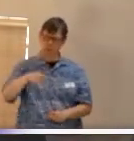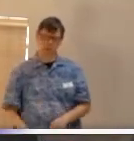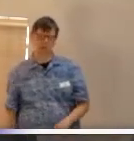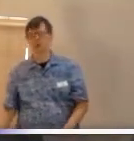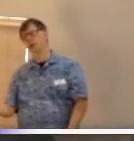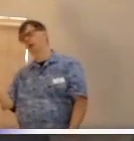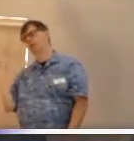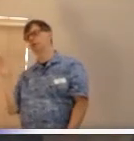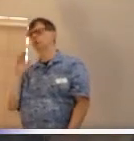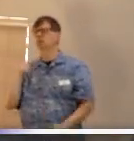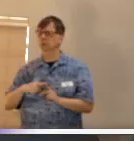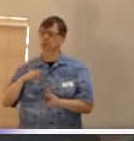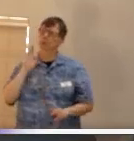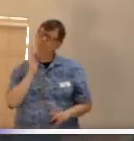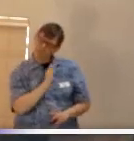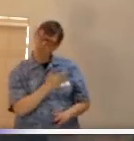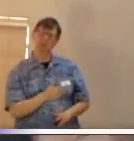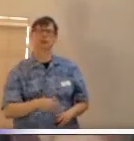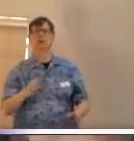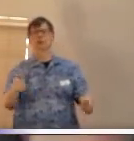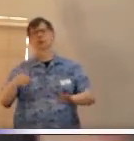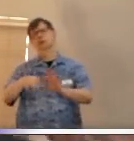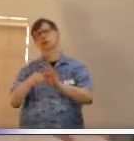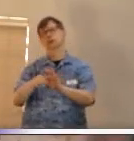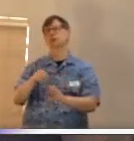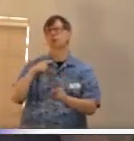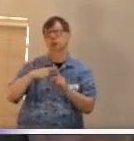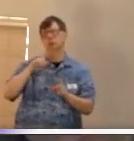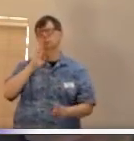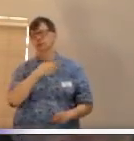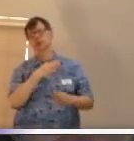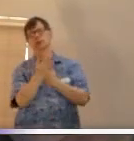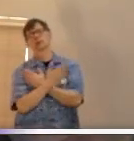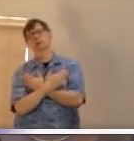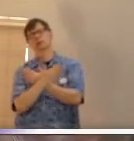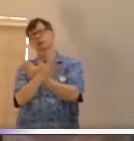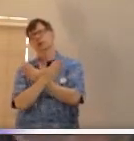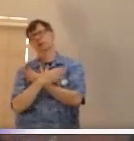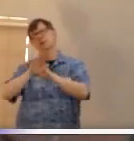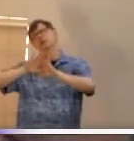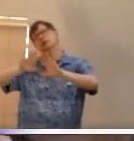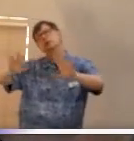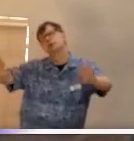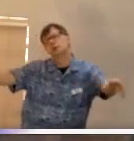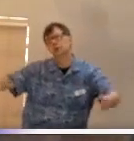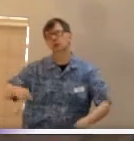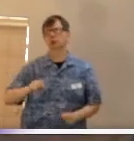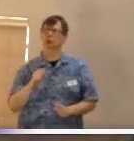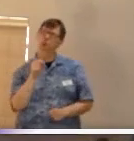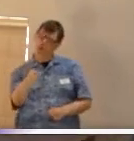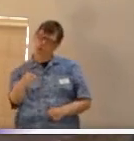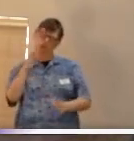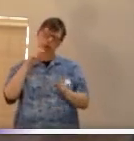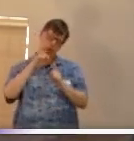to be loving to people. You won't have to try to be loving. You will be love exuding. You will choose love. You